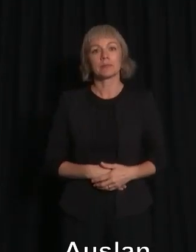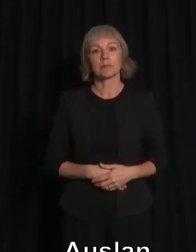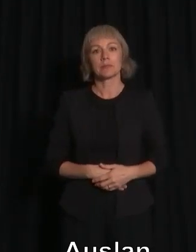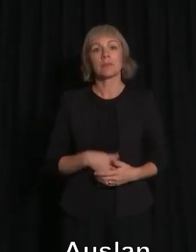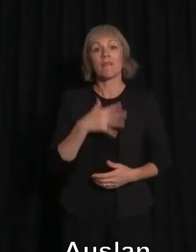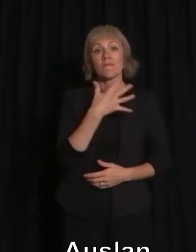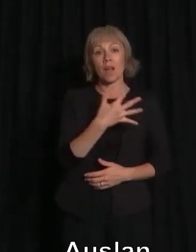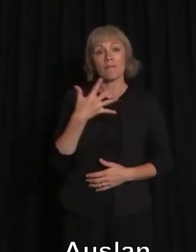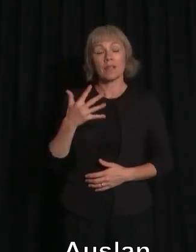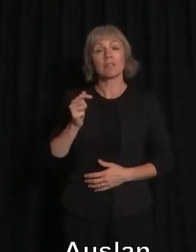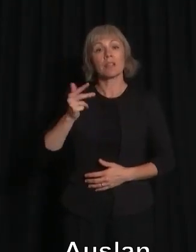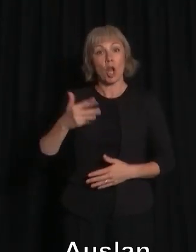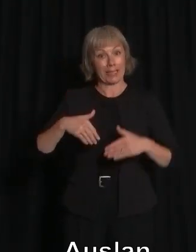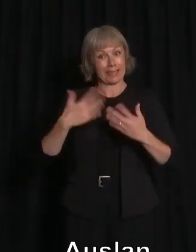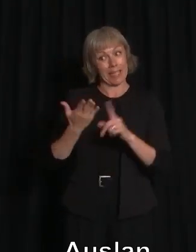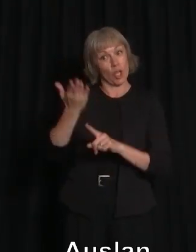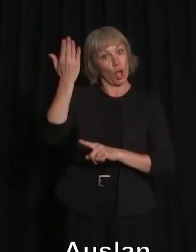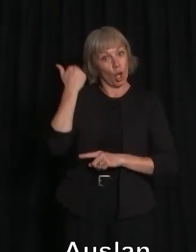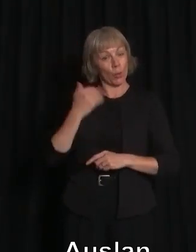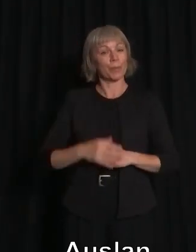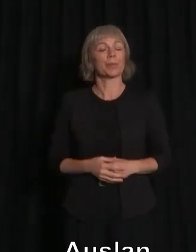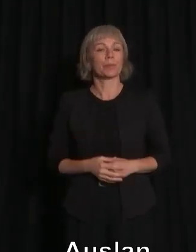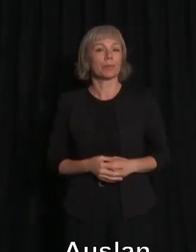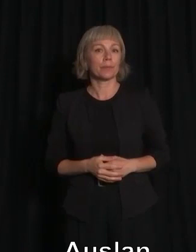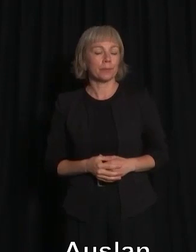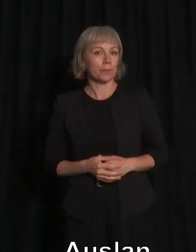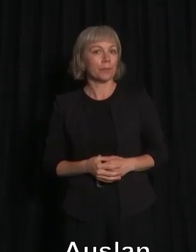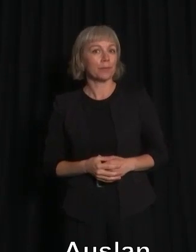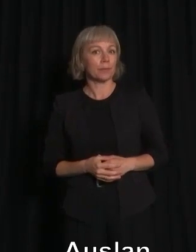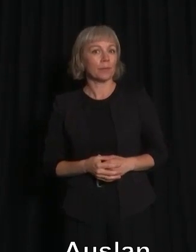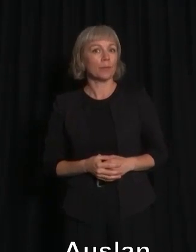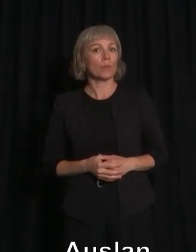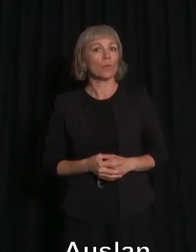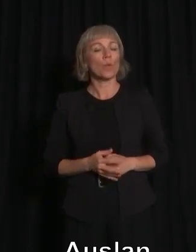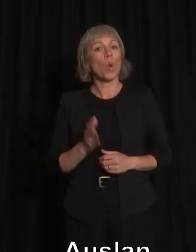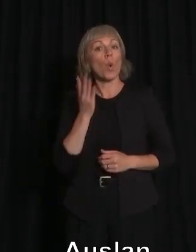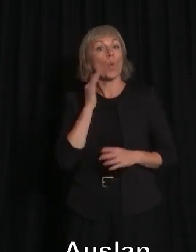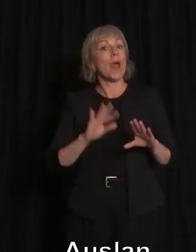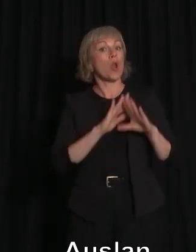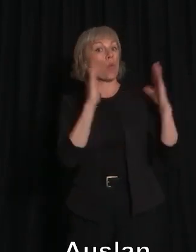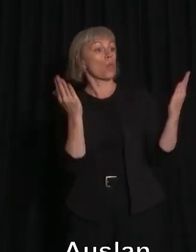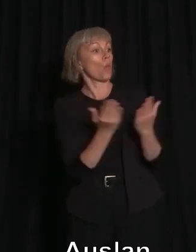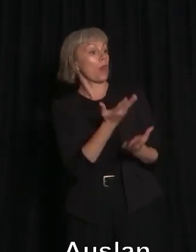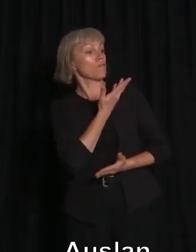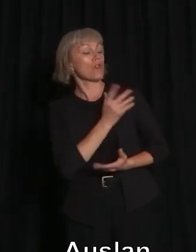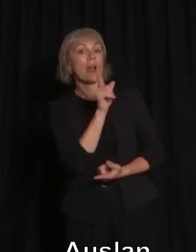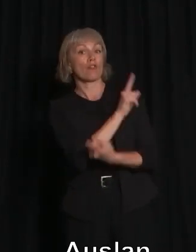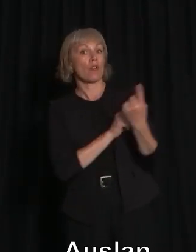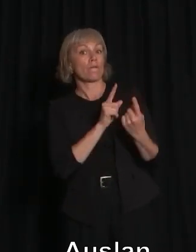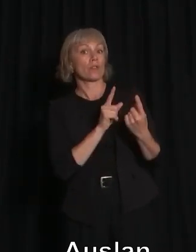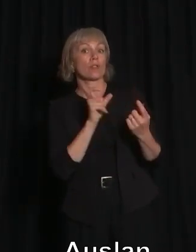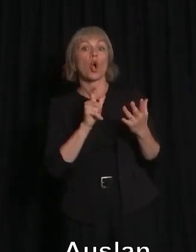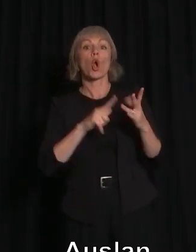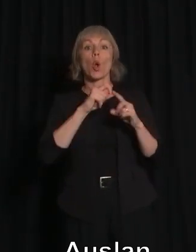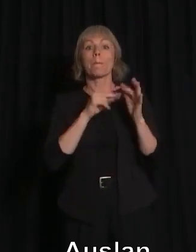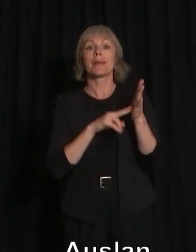559 days ago, only a few hours after the Copenhagen World Pride Human Rights Conference wrapped up,